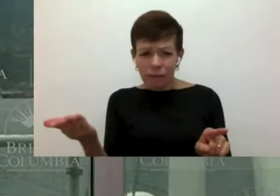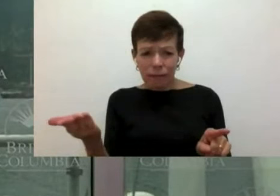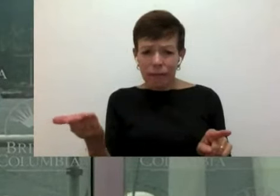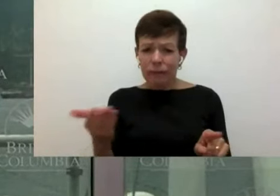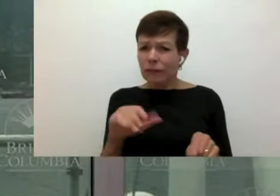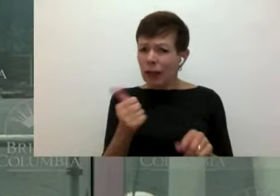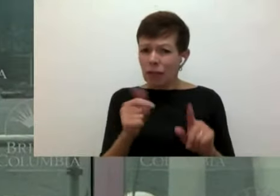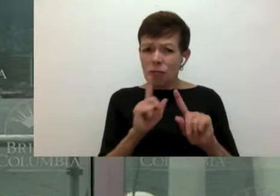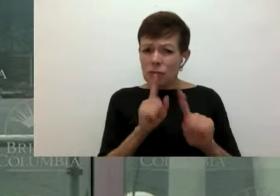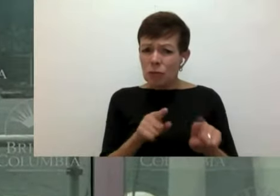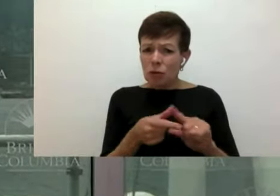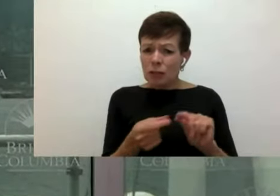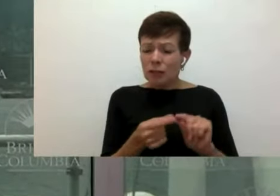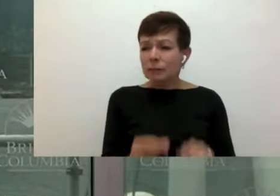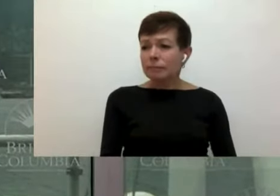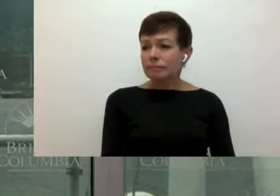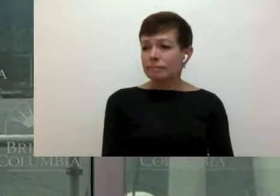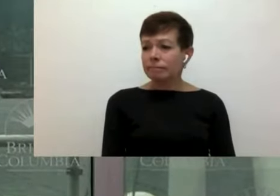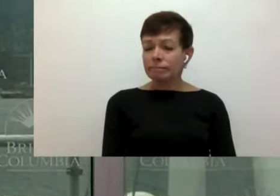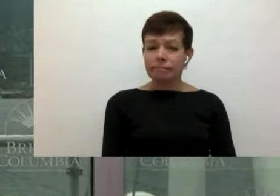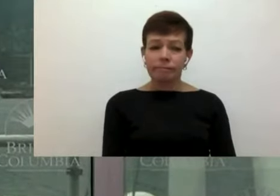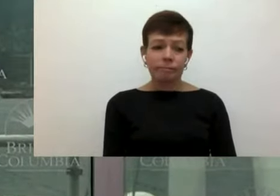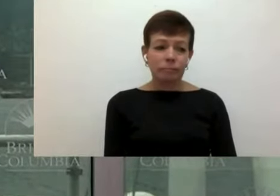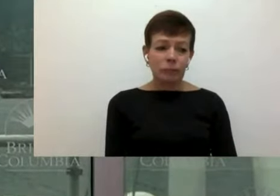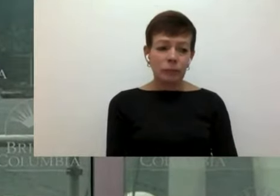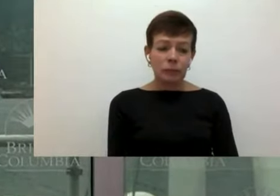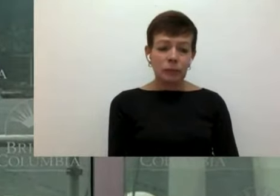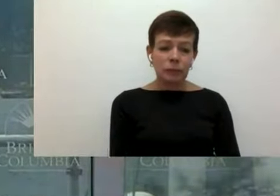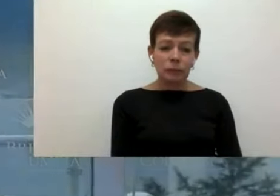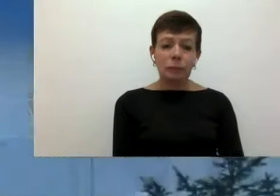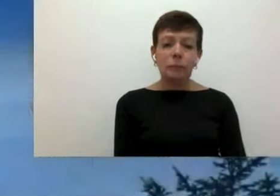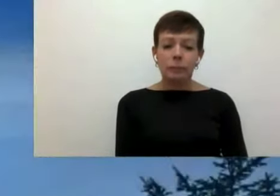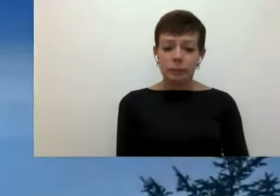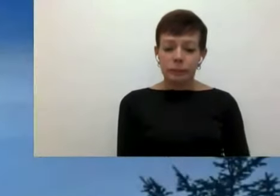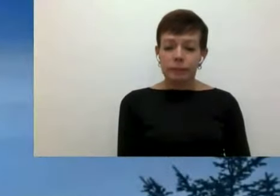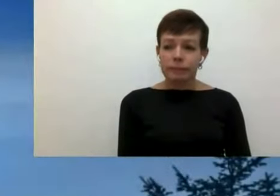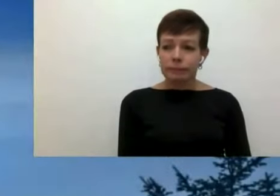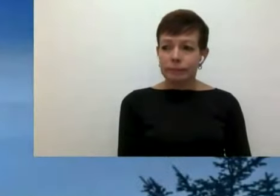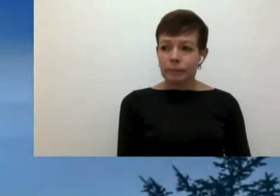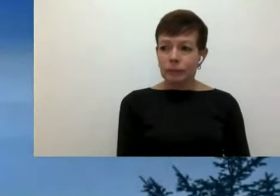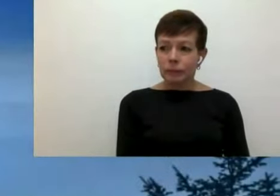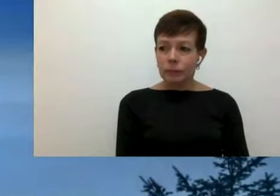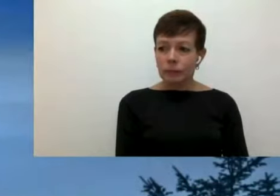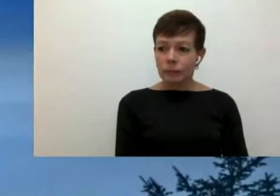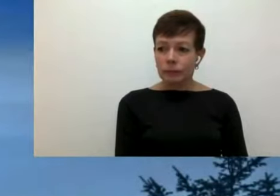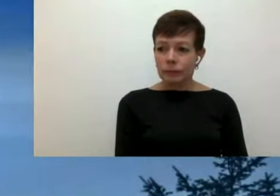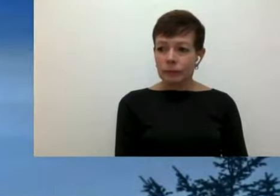see if Cliff or Peter have anything else that they wanted to offer on that.